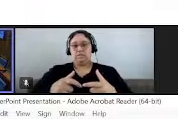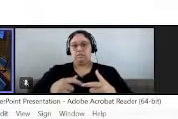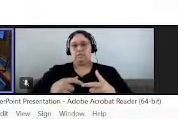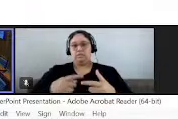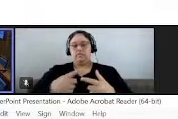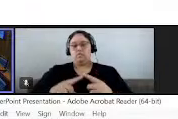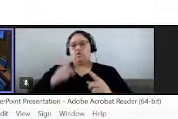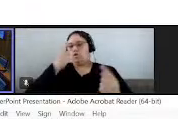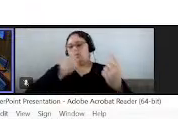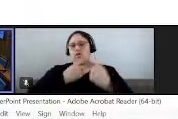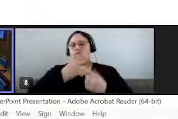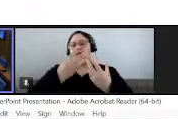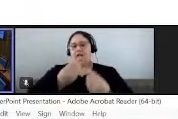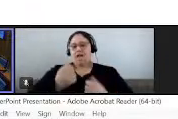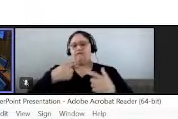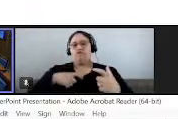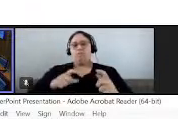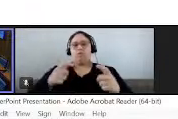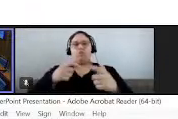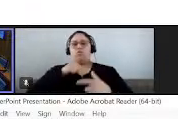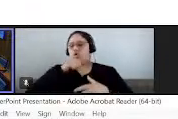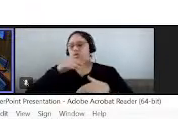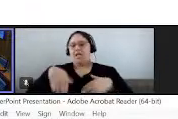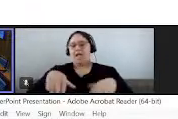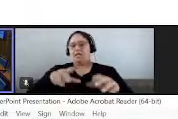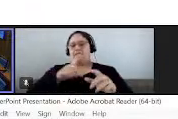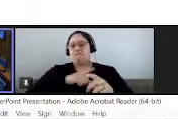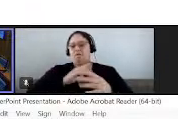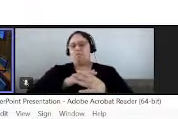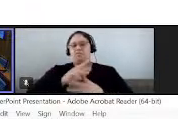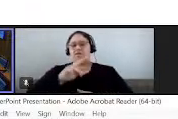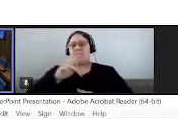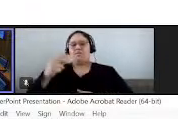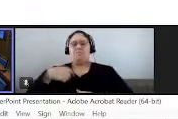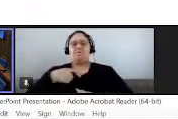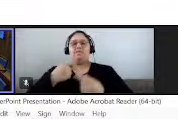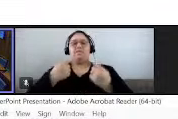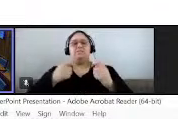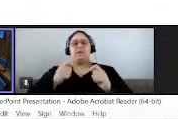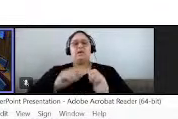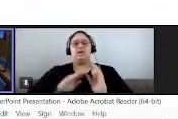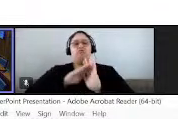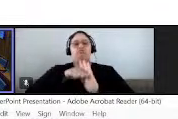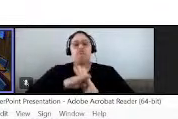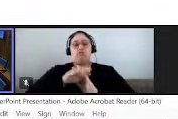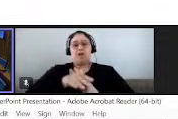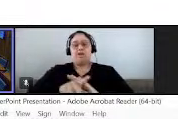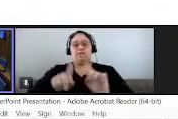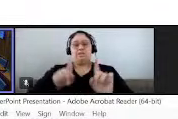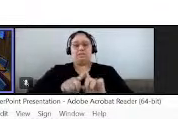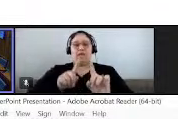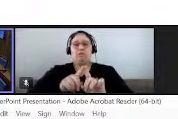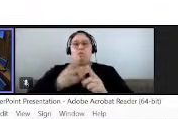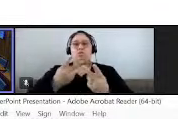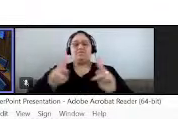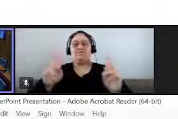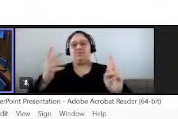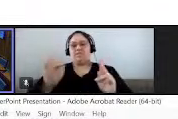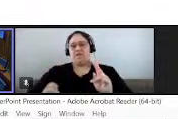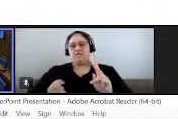Just considering that there are committees that are not active as the others, but our spending trend, is it the same or there is a